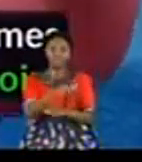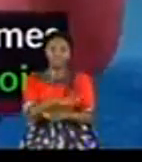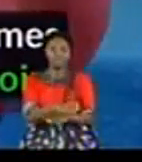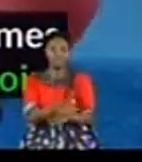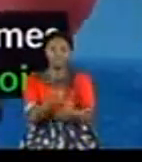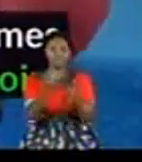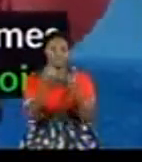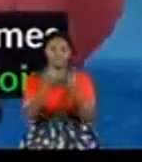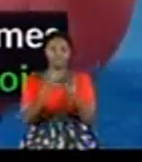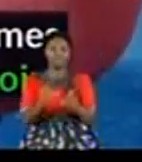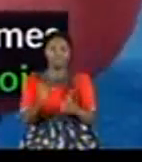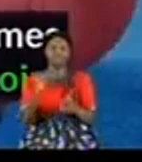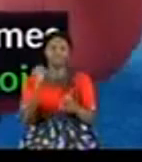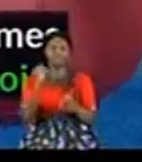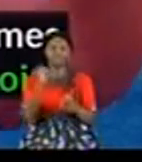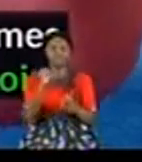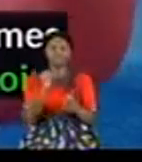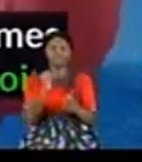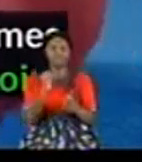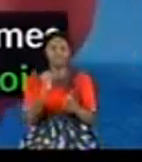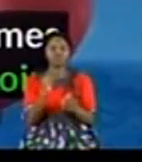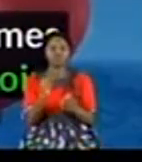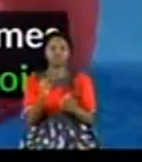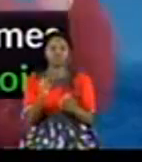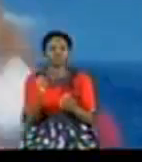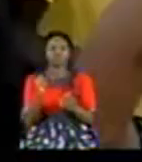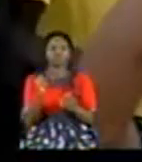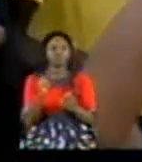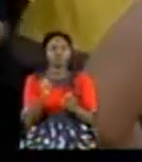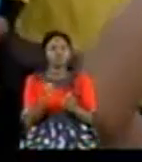the oh bless the